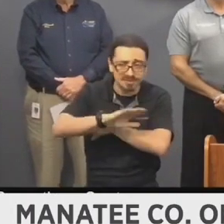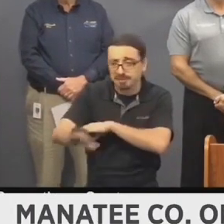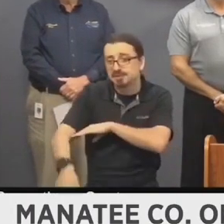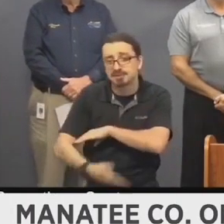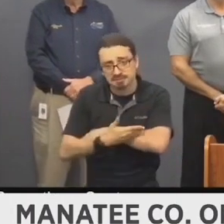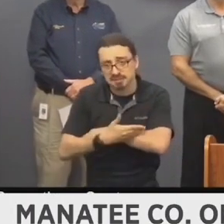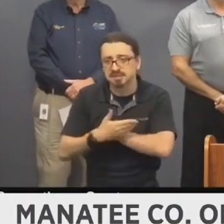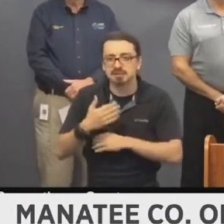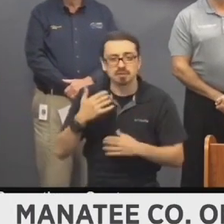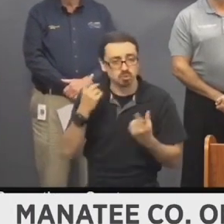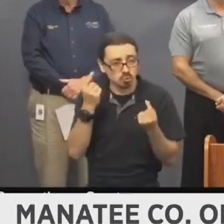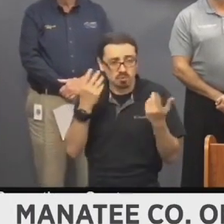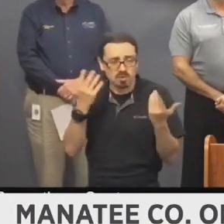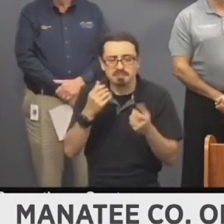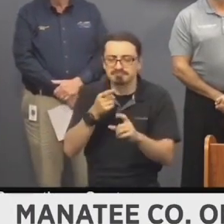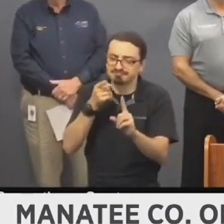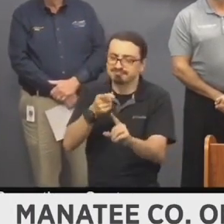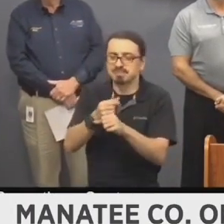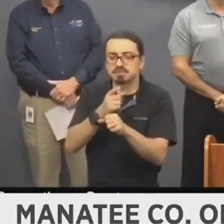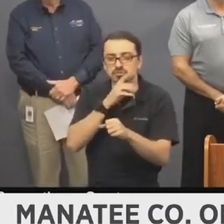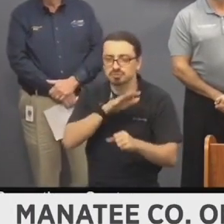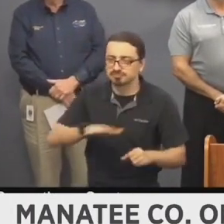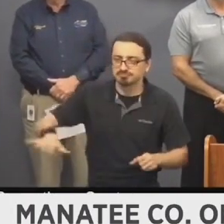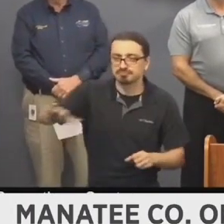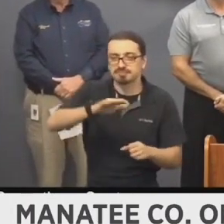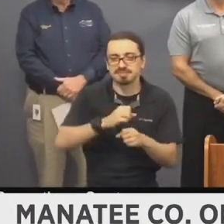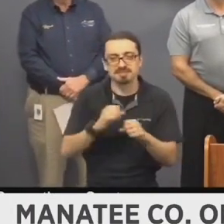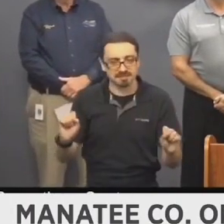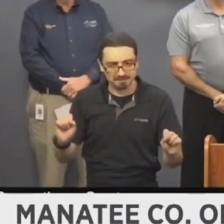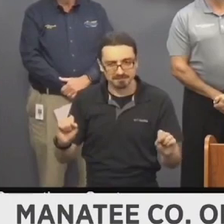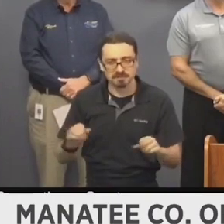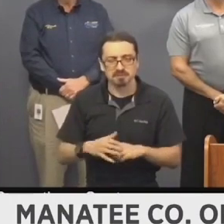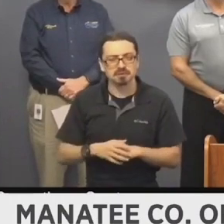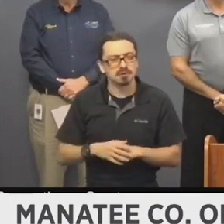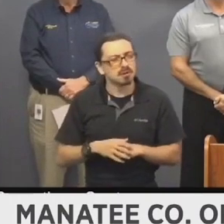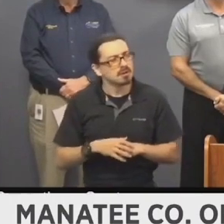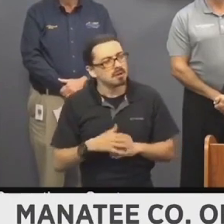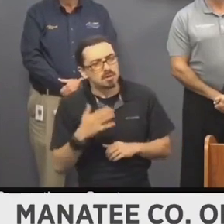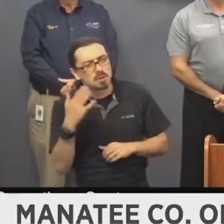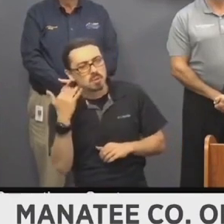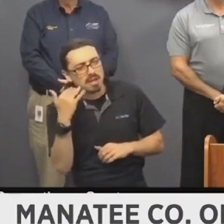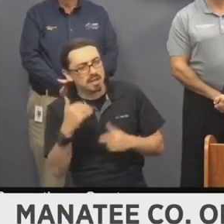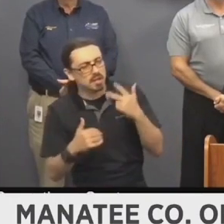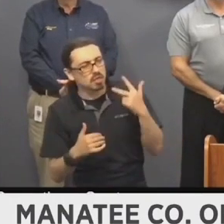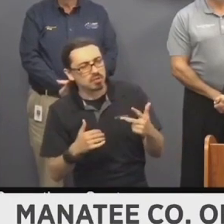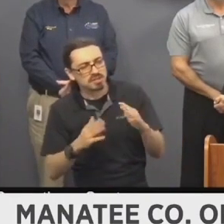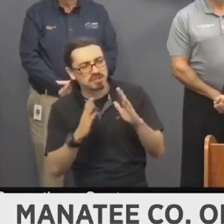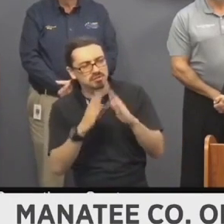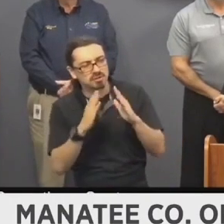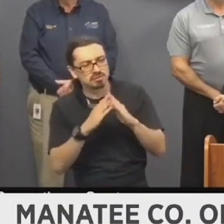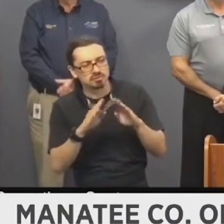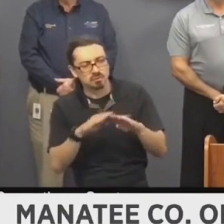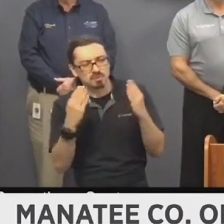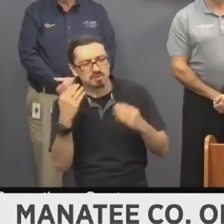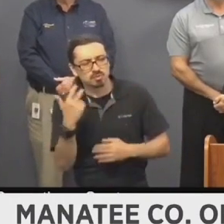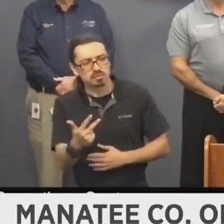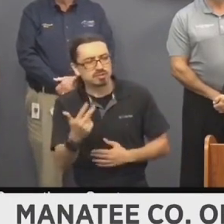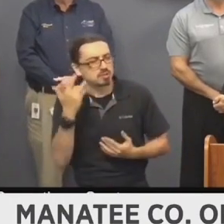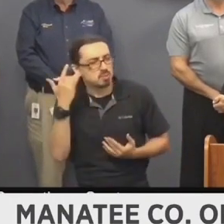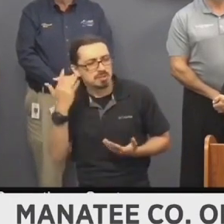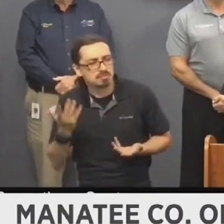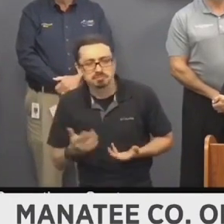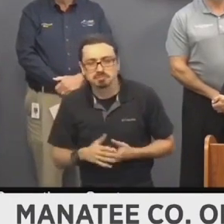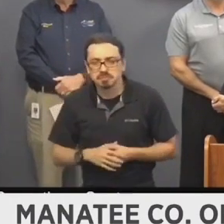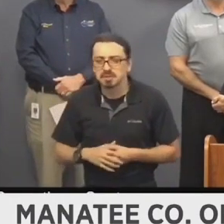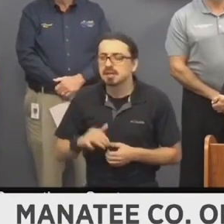3 shelters open. How is that decision made? Based on the number of population in the affected areas and what